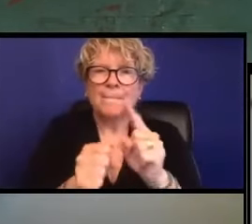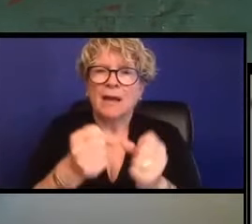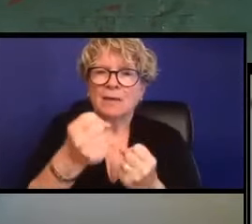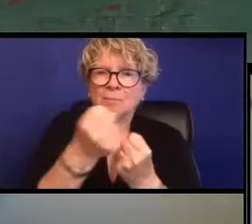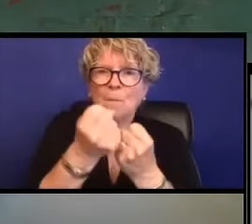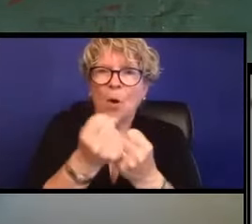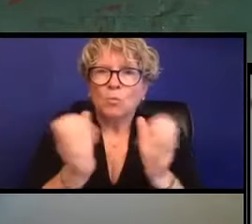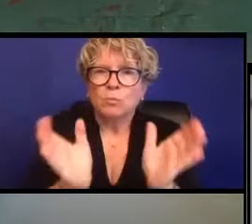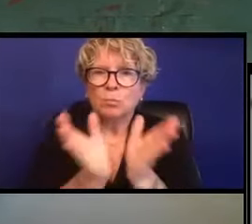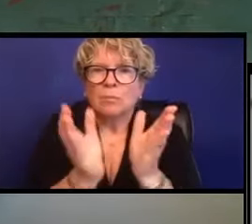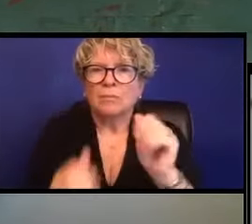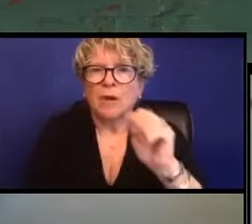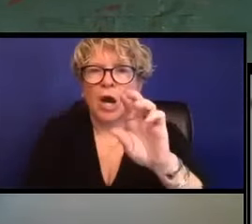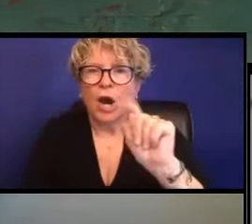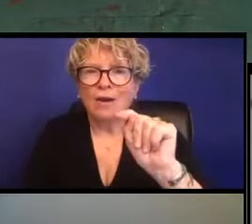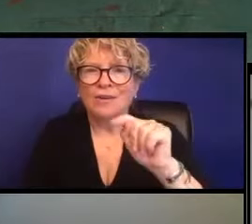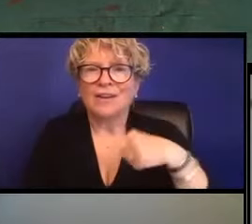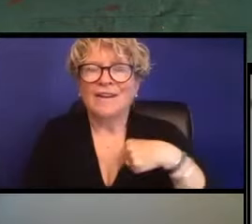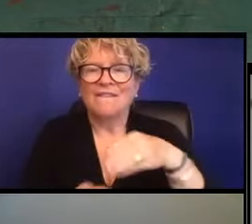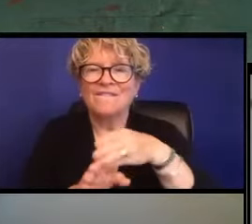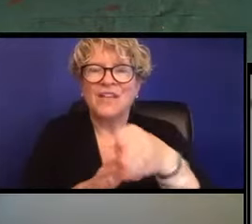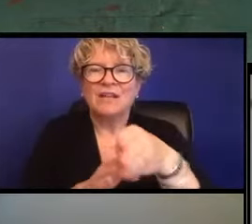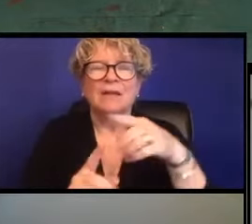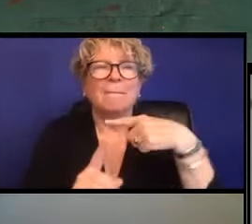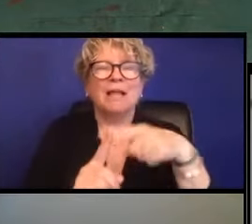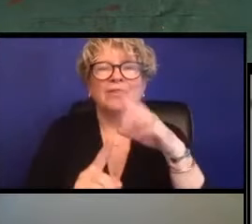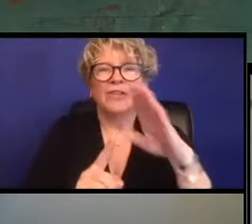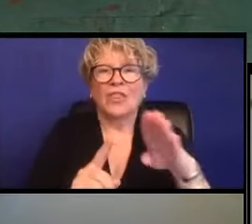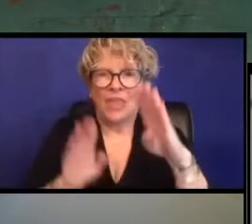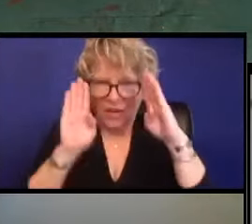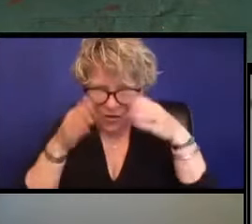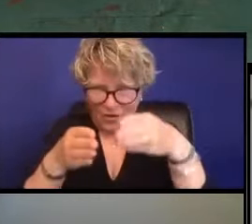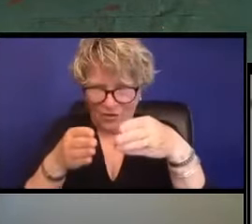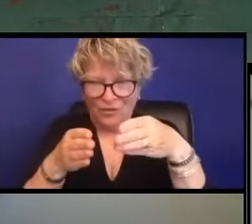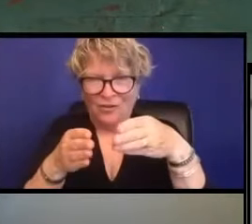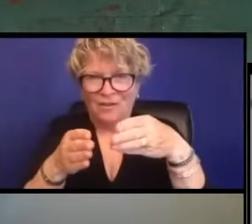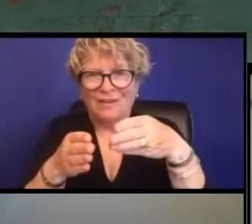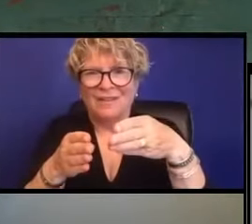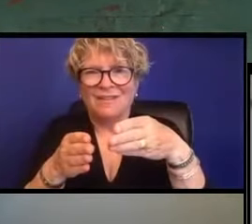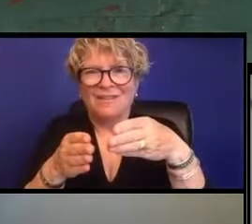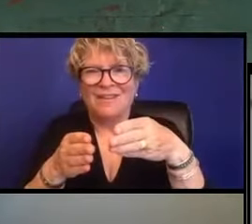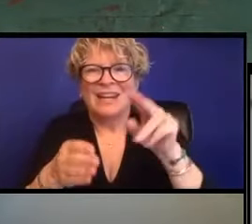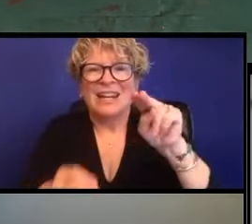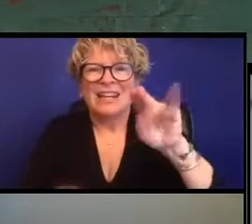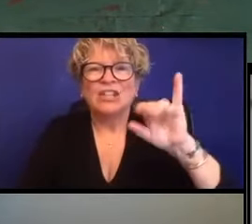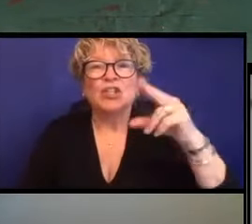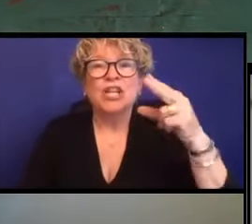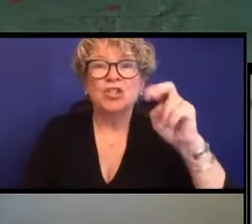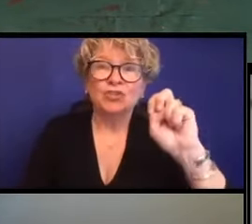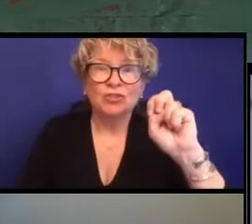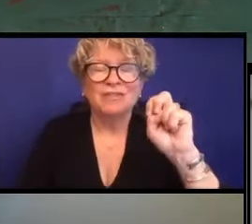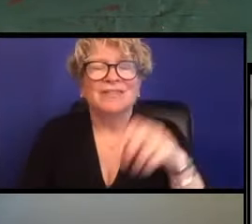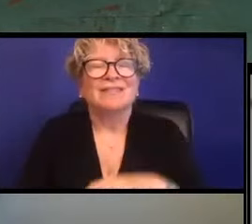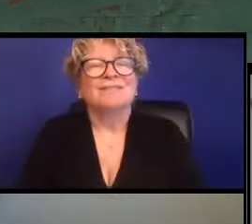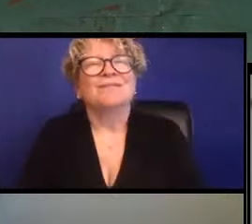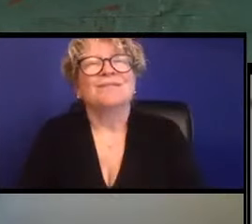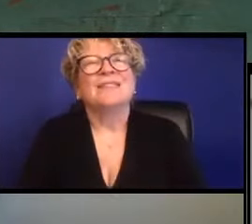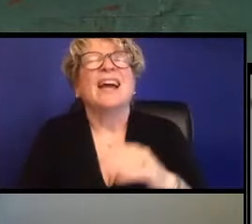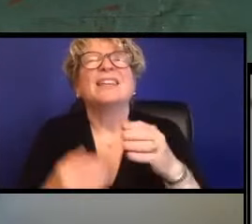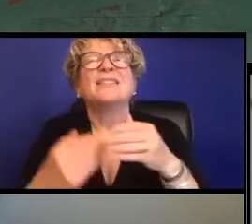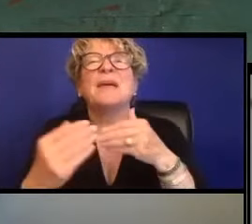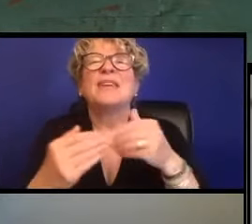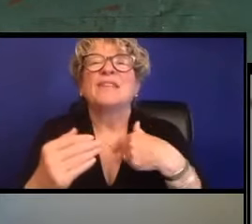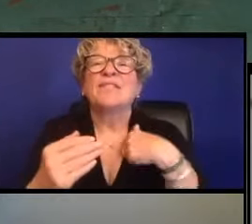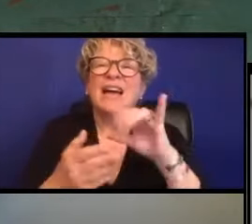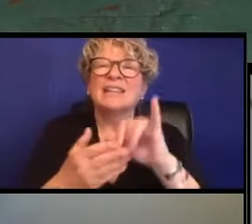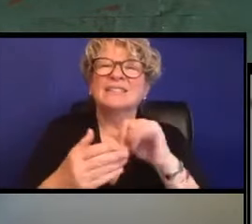field, but also their niche mission or purpose or reach, whether it's a focus of